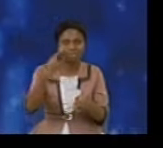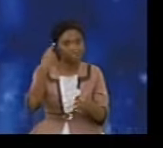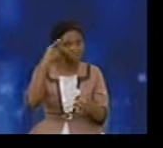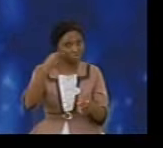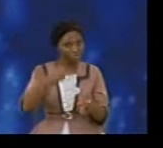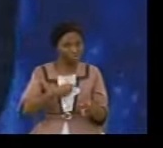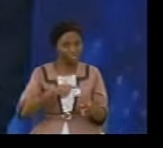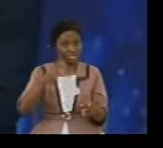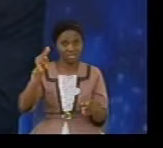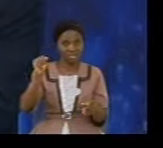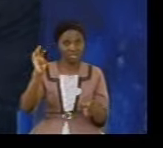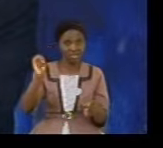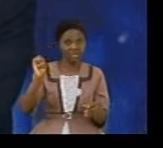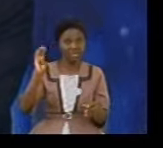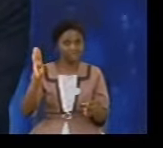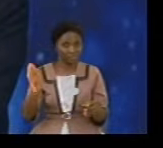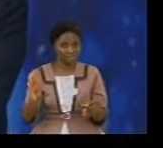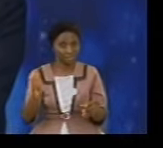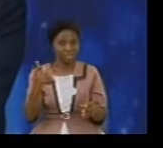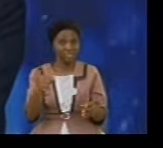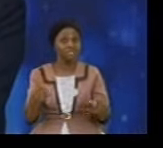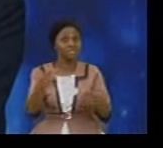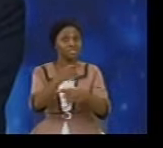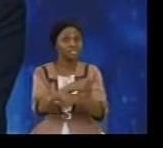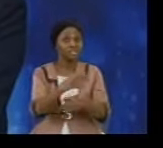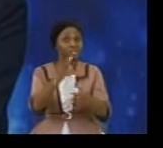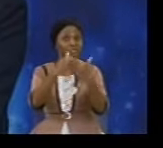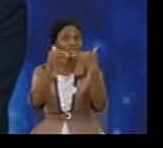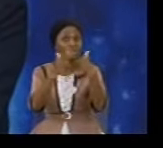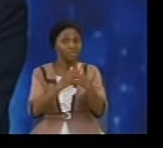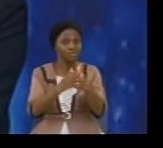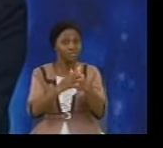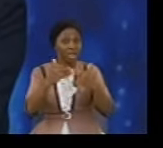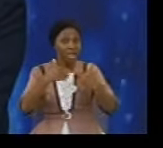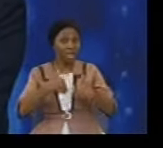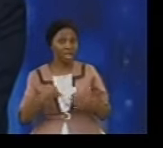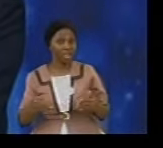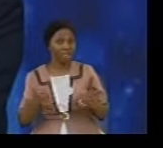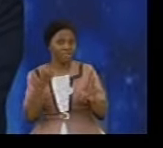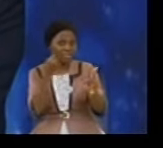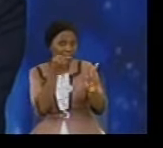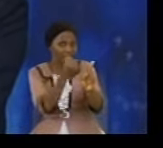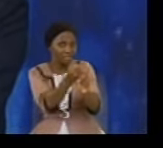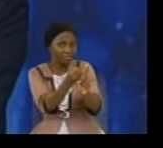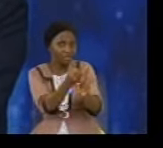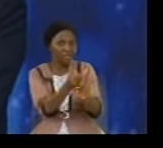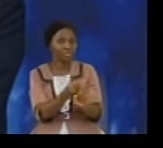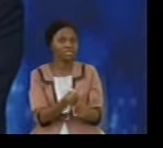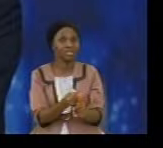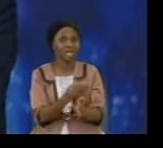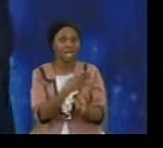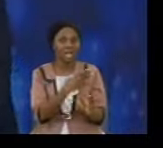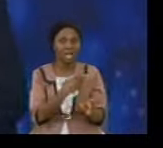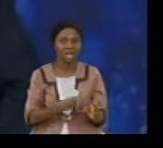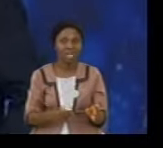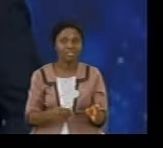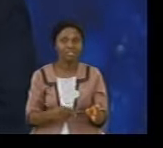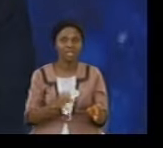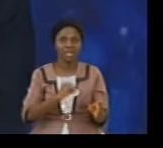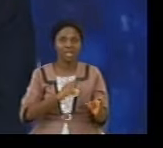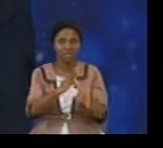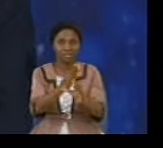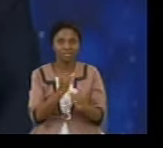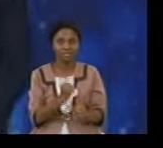day of heaven having impact and real irresistible pressure on